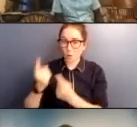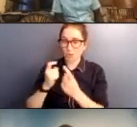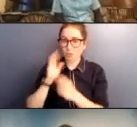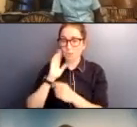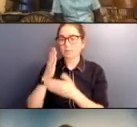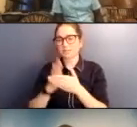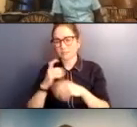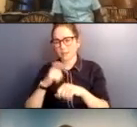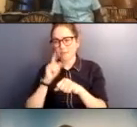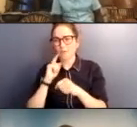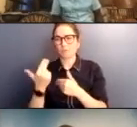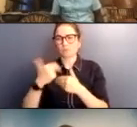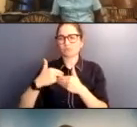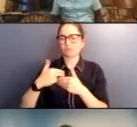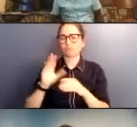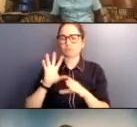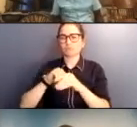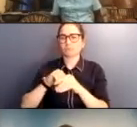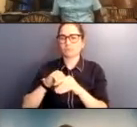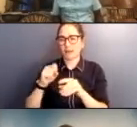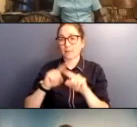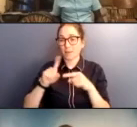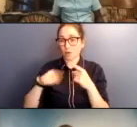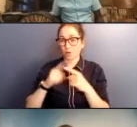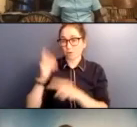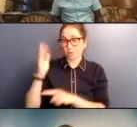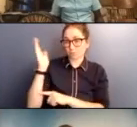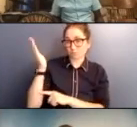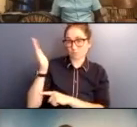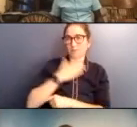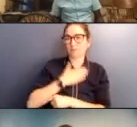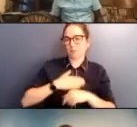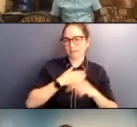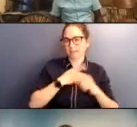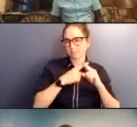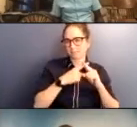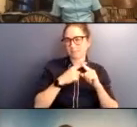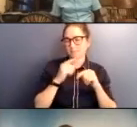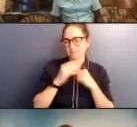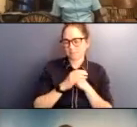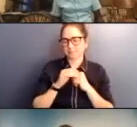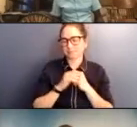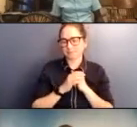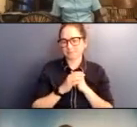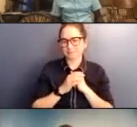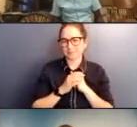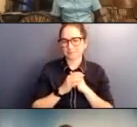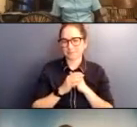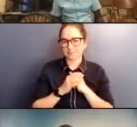for participation. But while the panelists are speaking, please keep your microphone on mute.